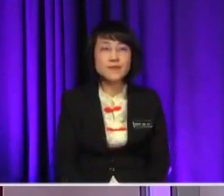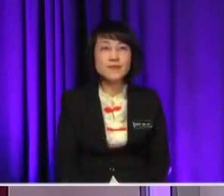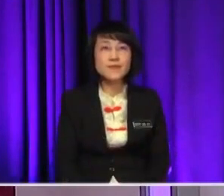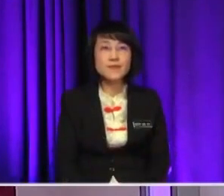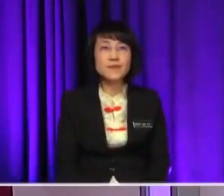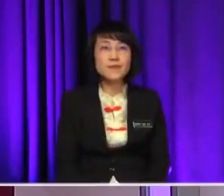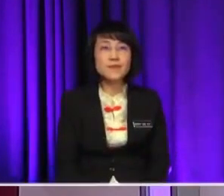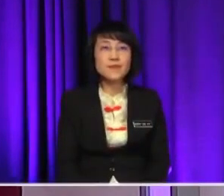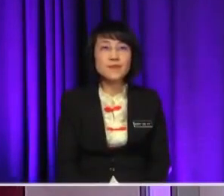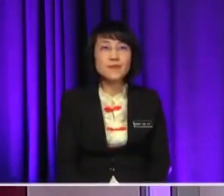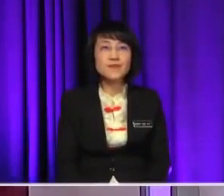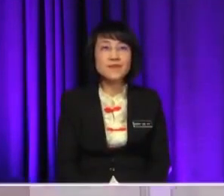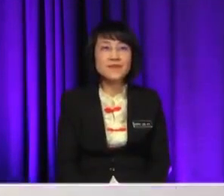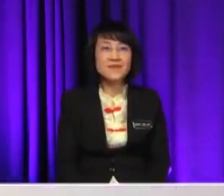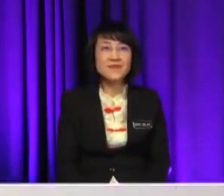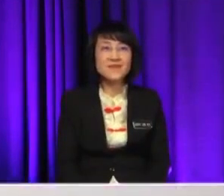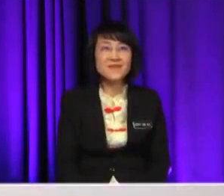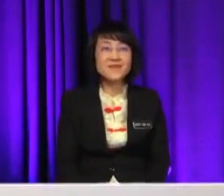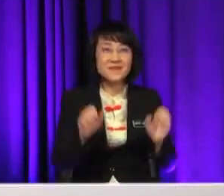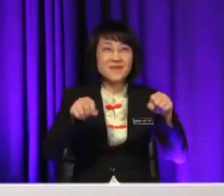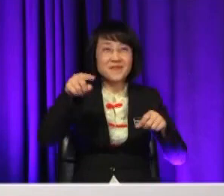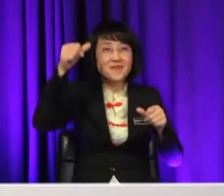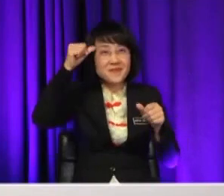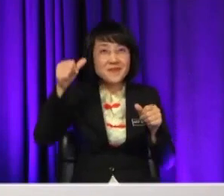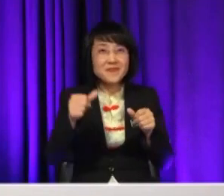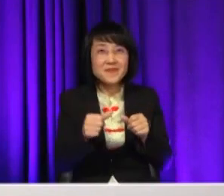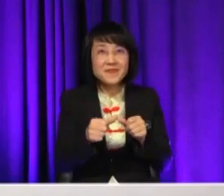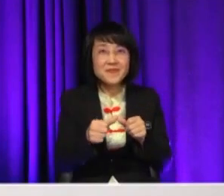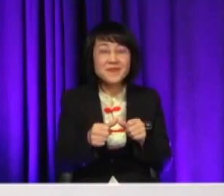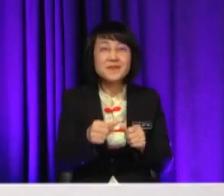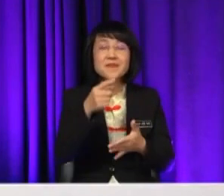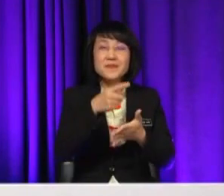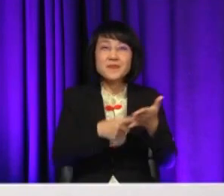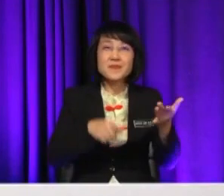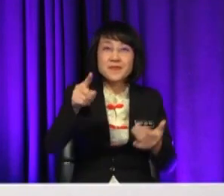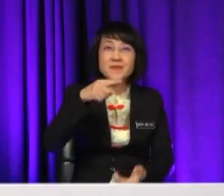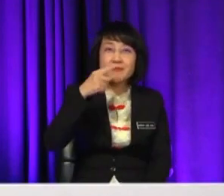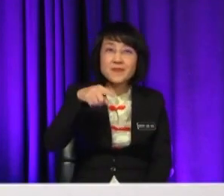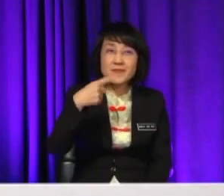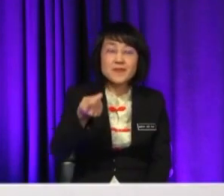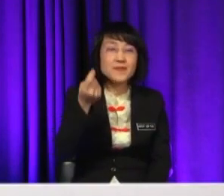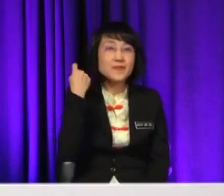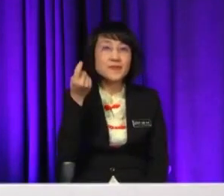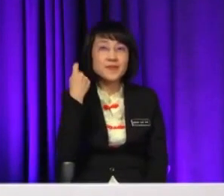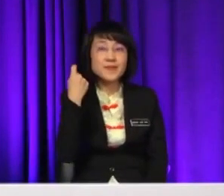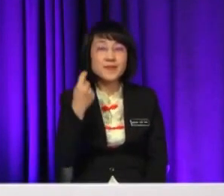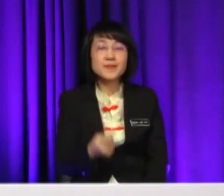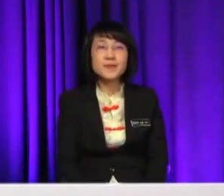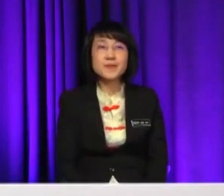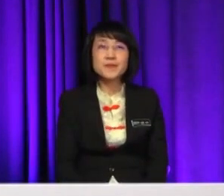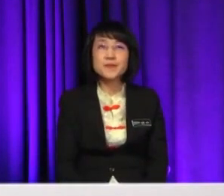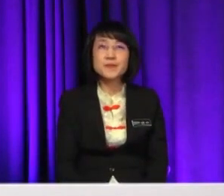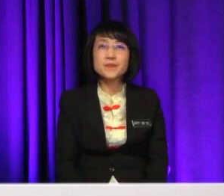Okay. So, can you remember what you mentioned earlier? Who does